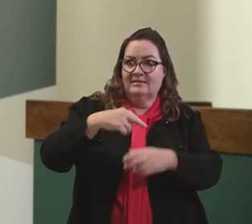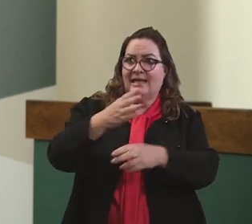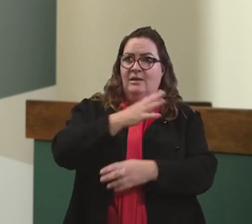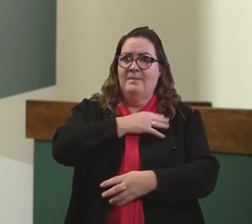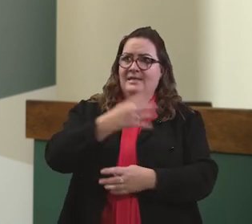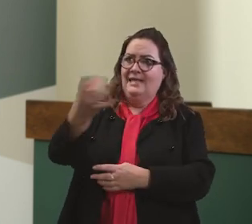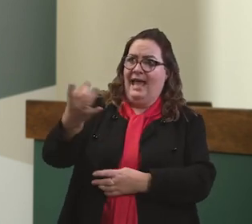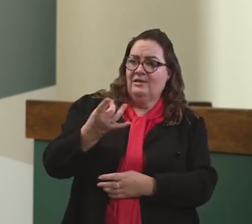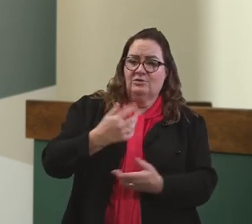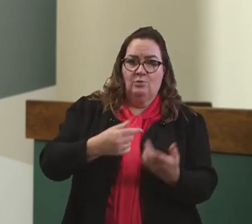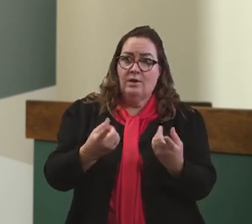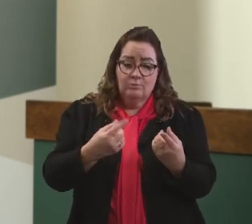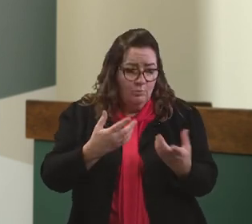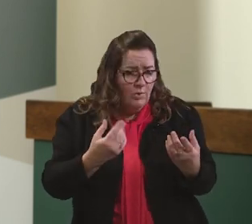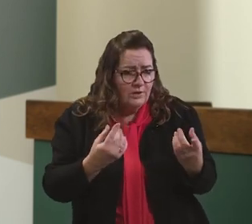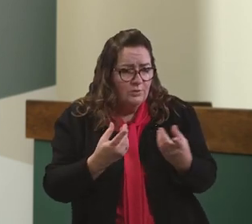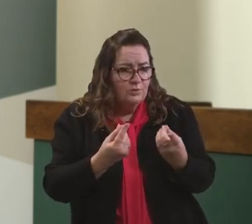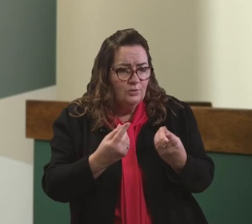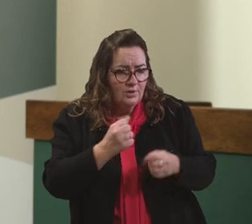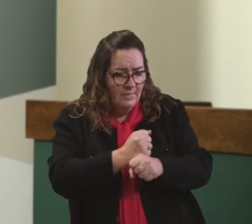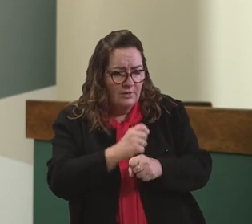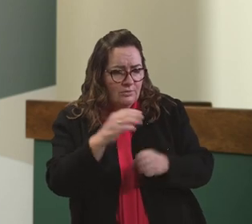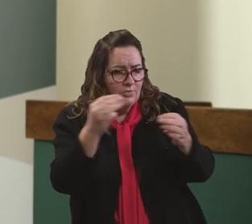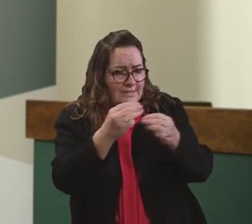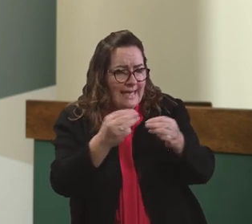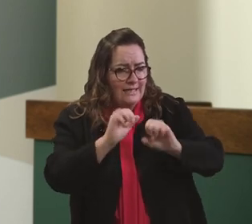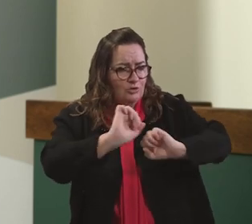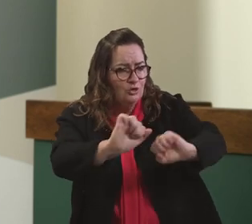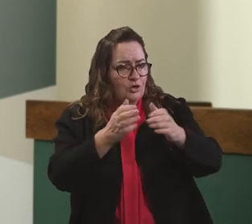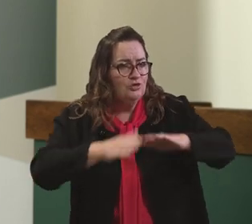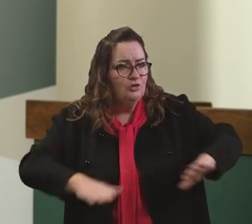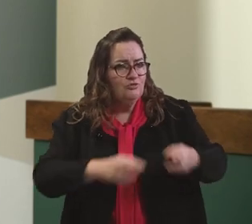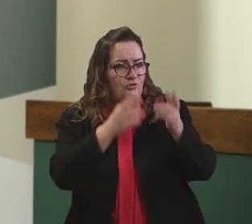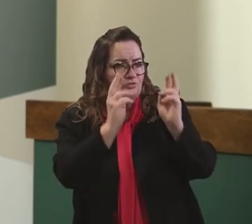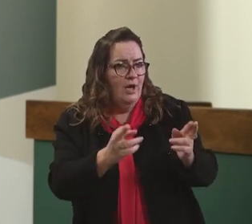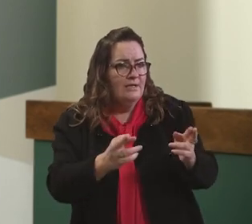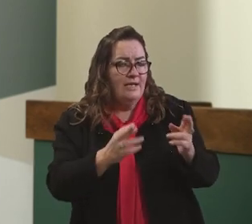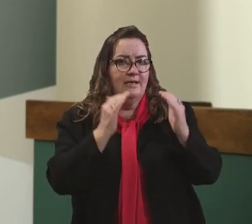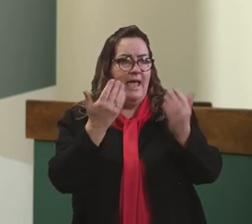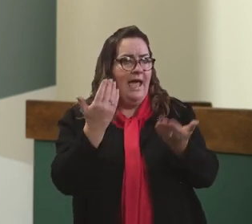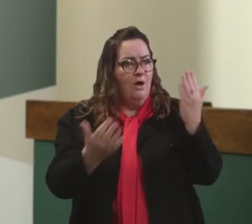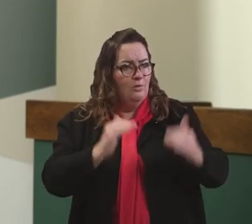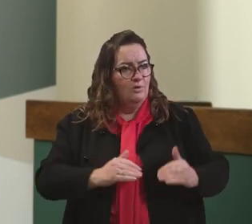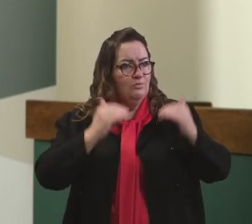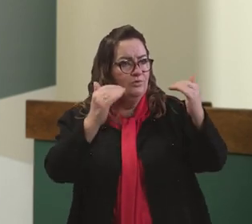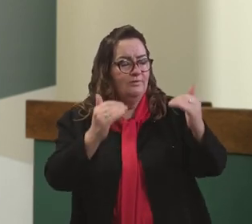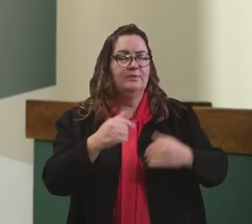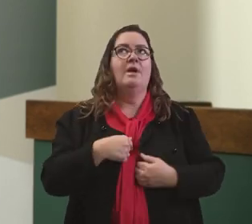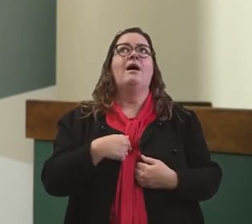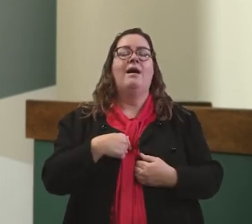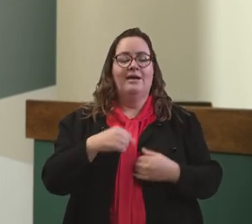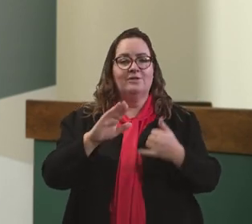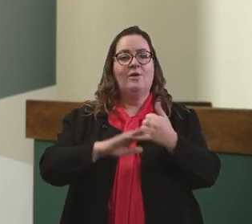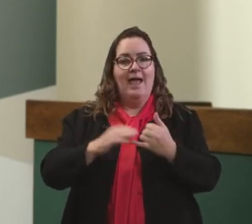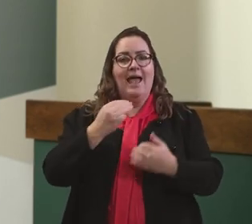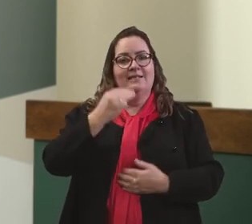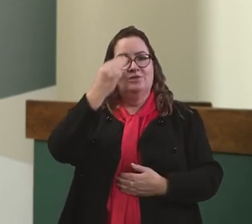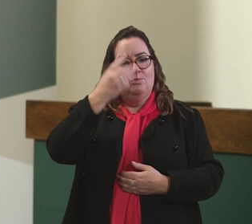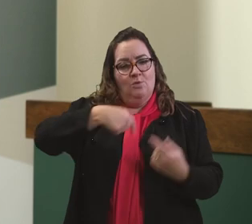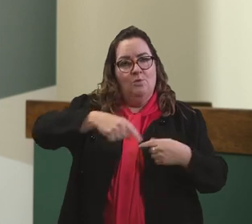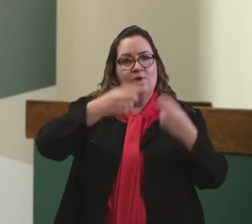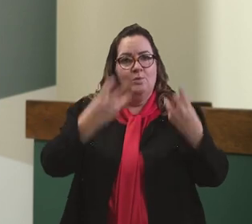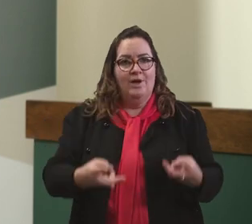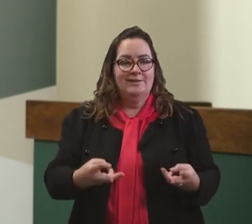report on what we're doing to actually protect those rights and make them better. So last summer, we wanted to know the views of children and